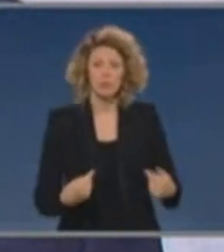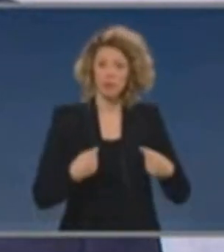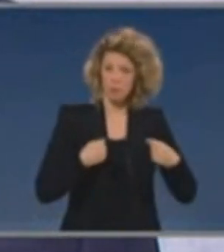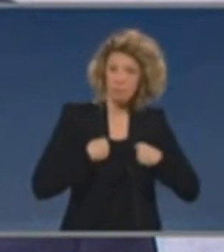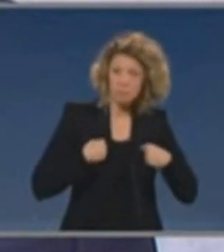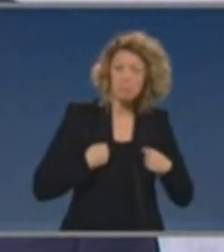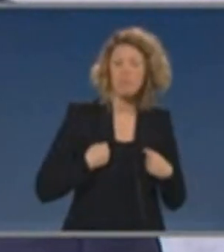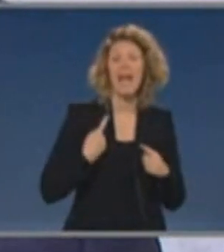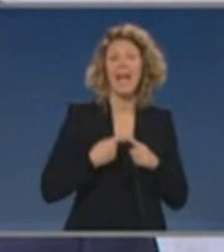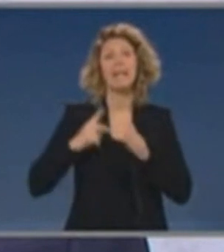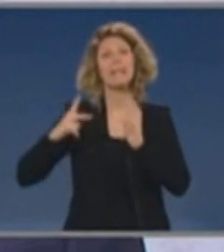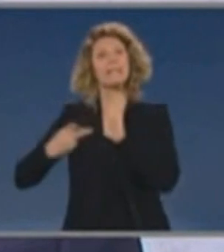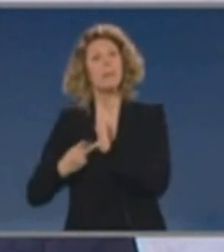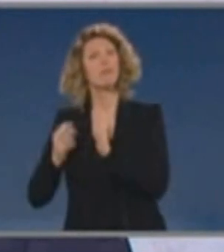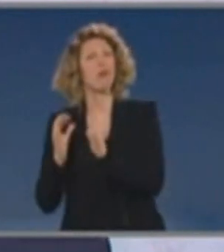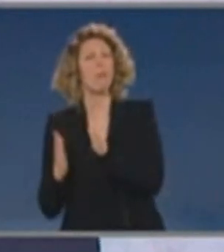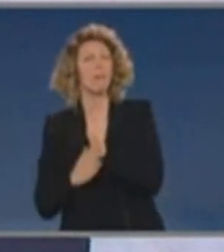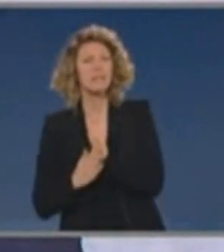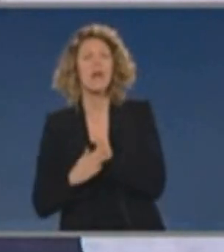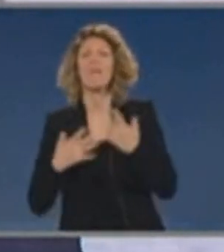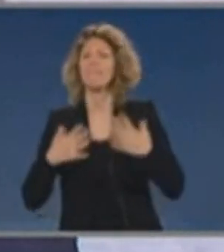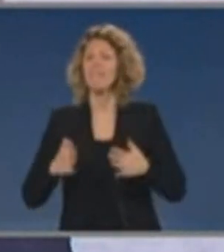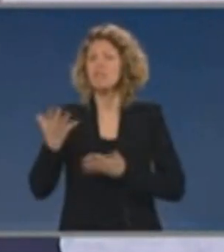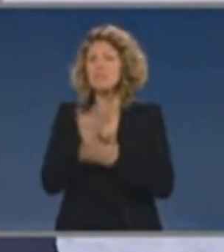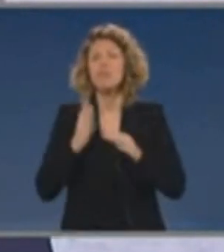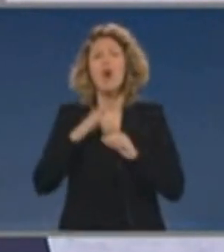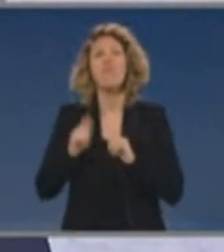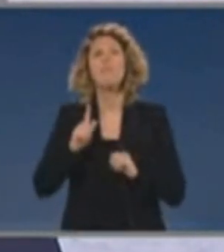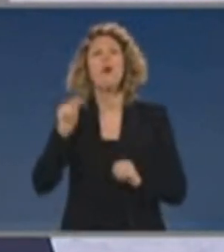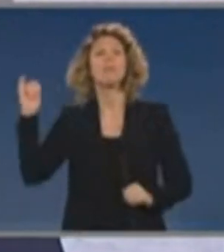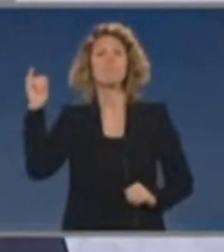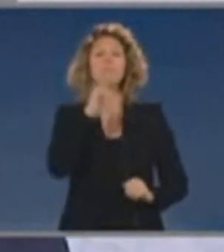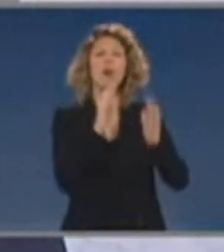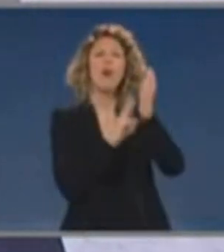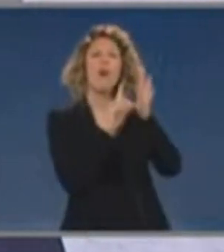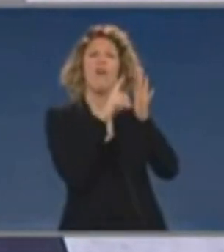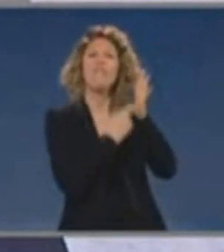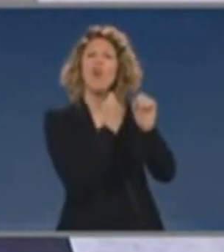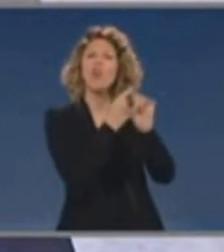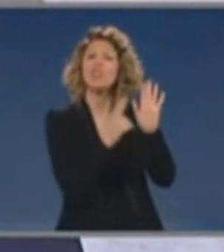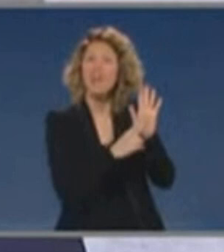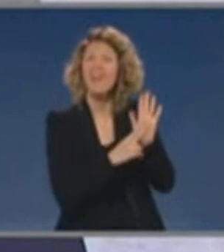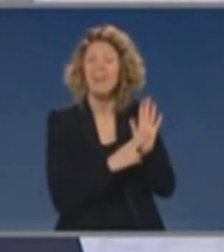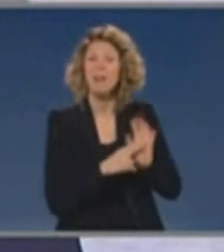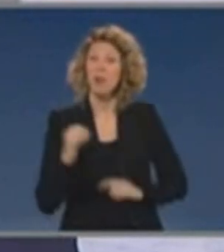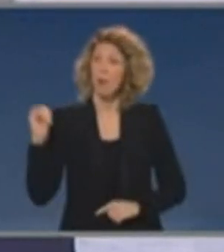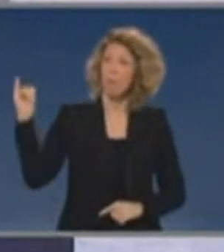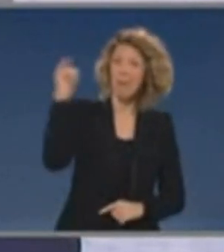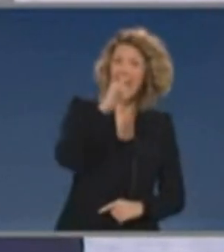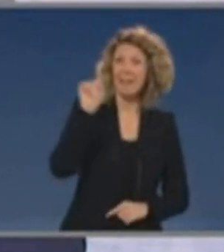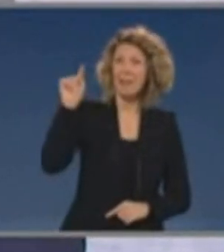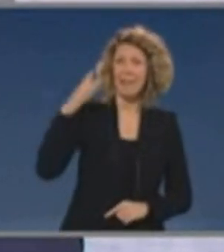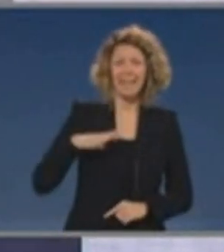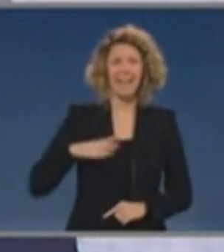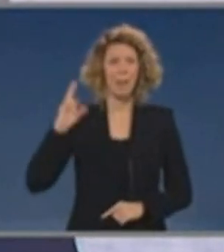the Deputy Prime Minister have been working with the administrators on Virgin. Their jobs depend on planes being